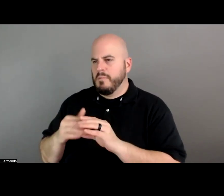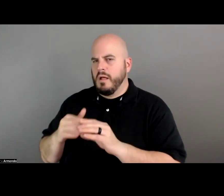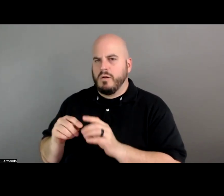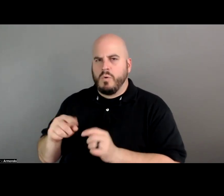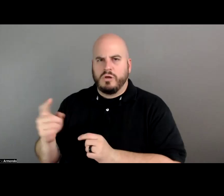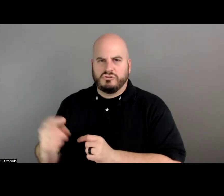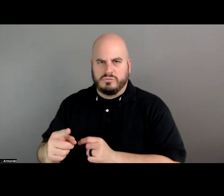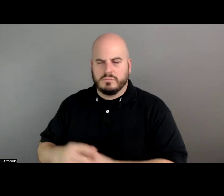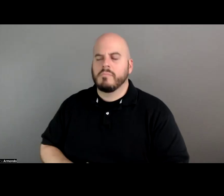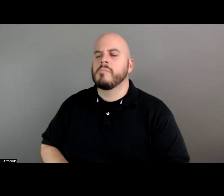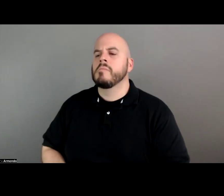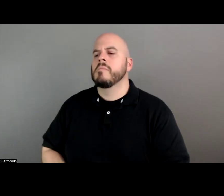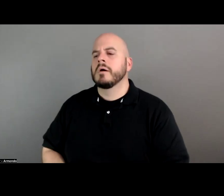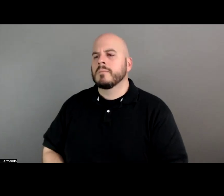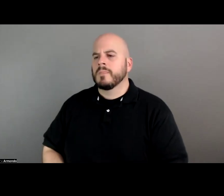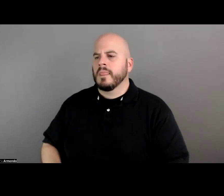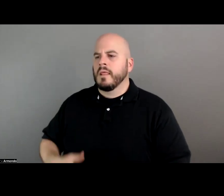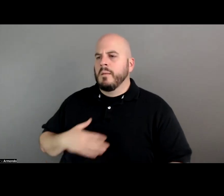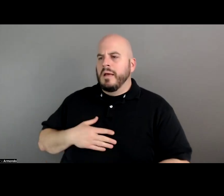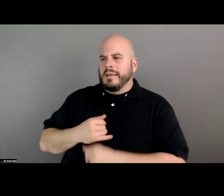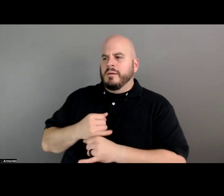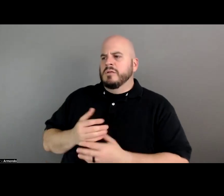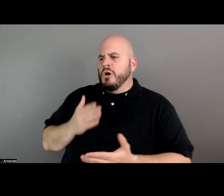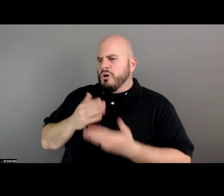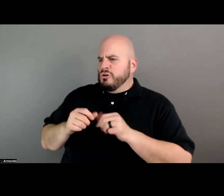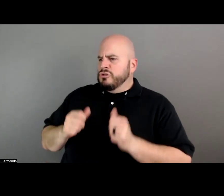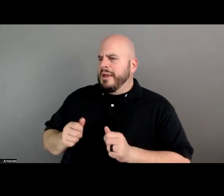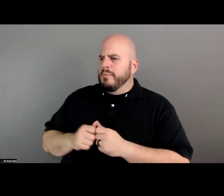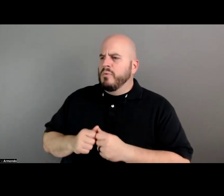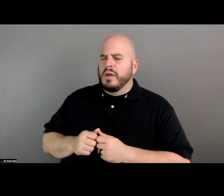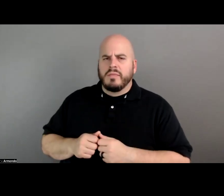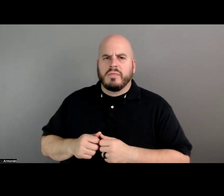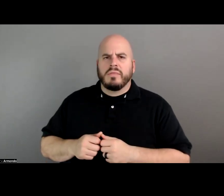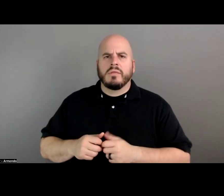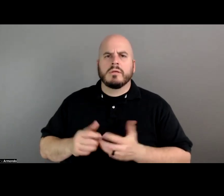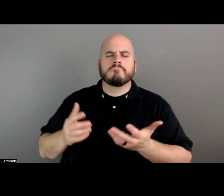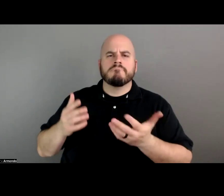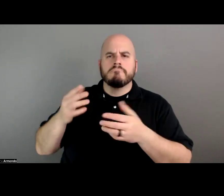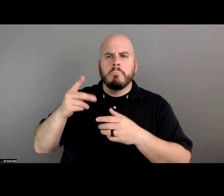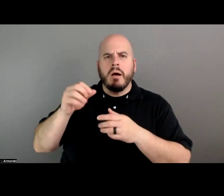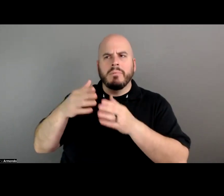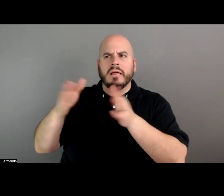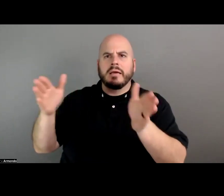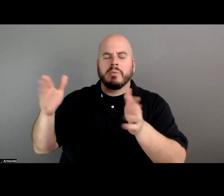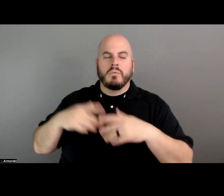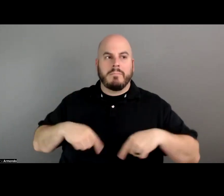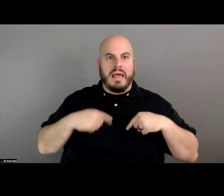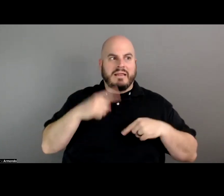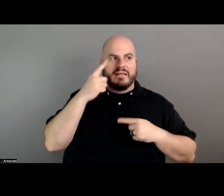a little? My campus is in good shape with public-facing content, but are in panic mode thinking about